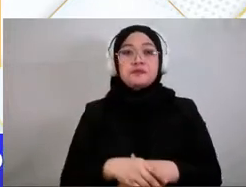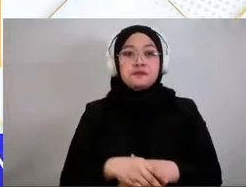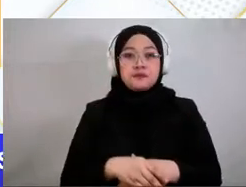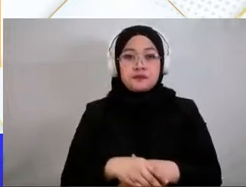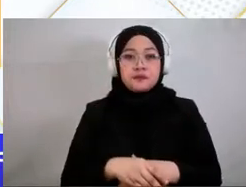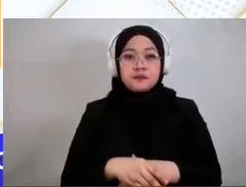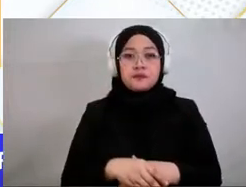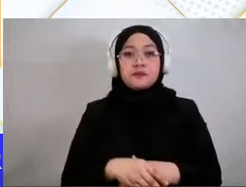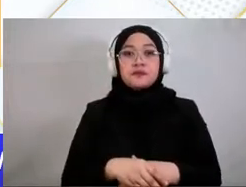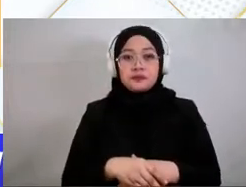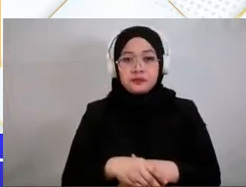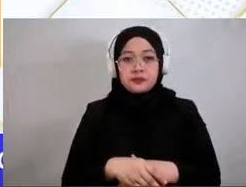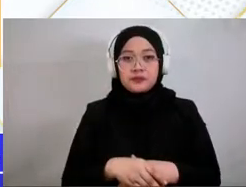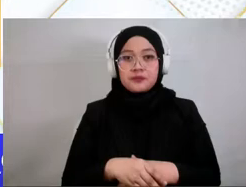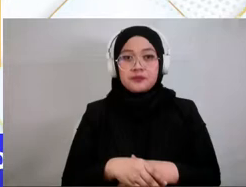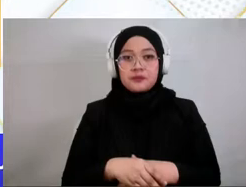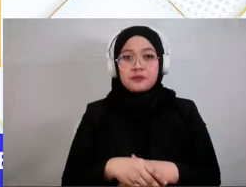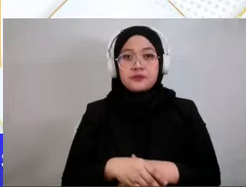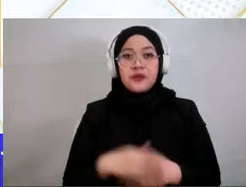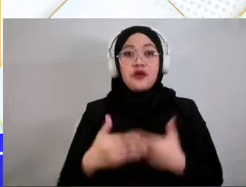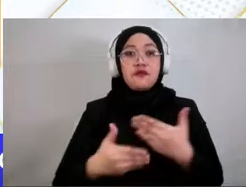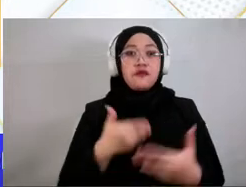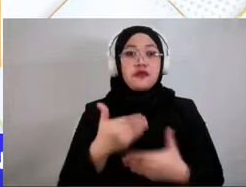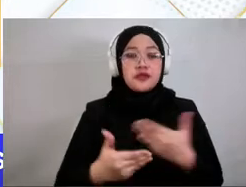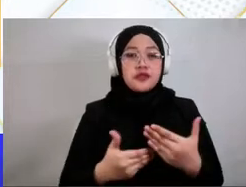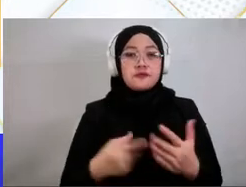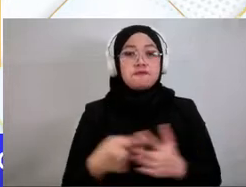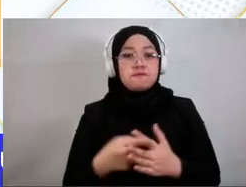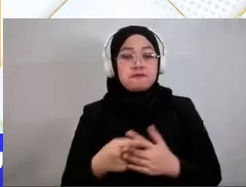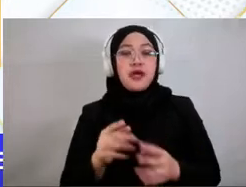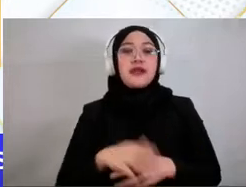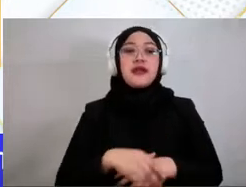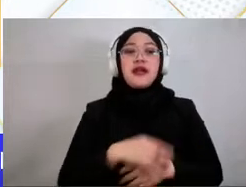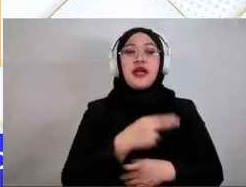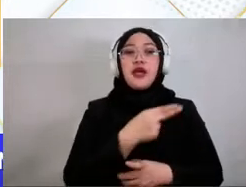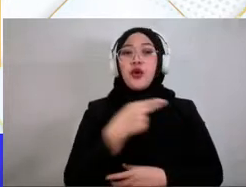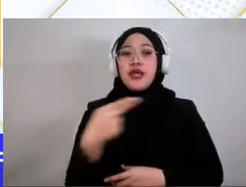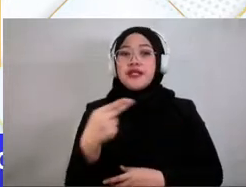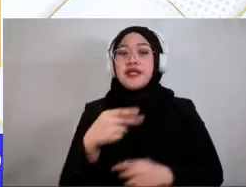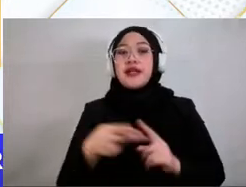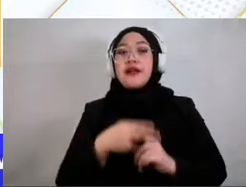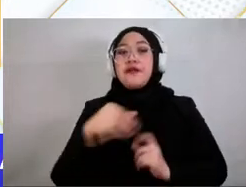collective voices, Fiji and Indonesia,